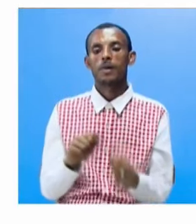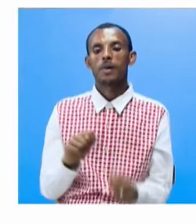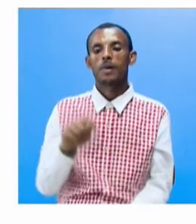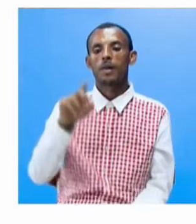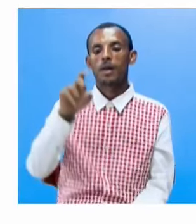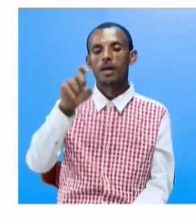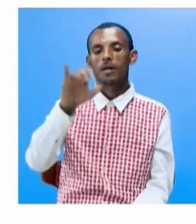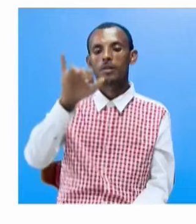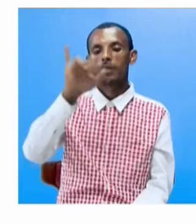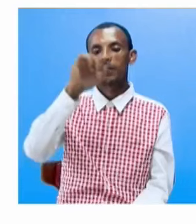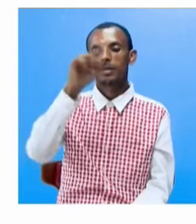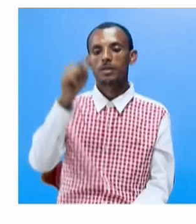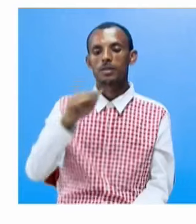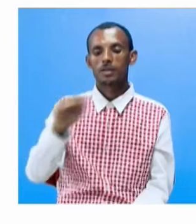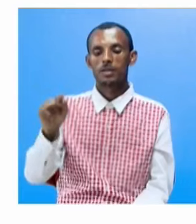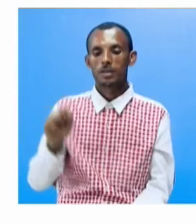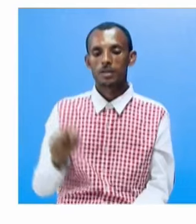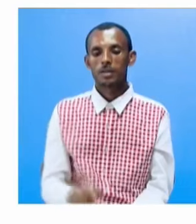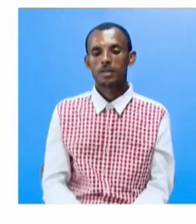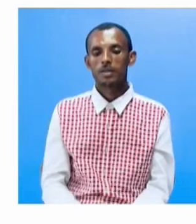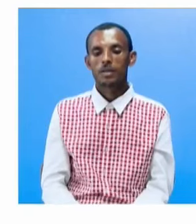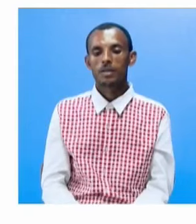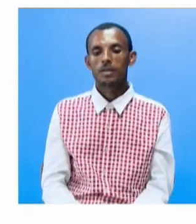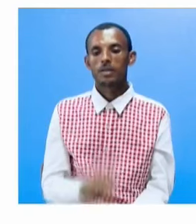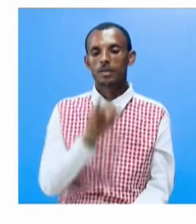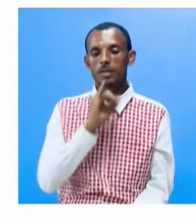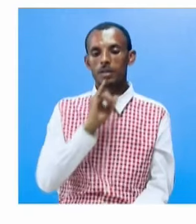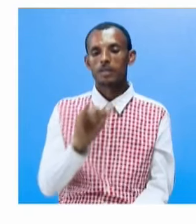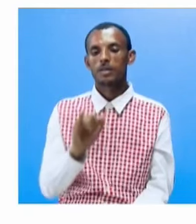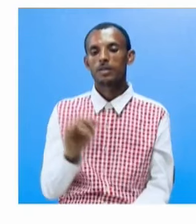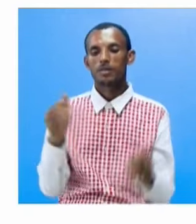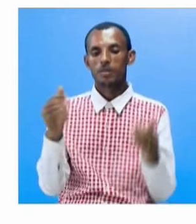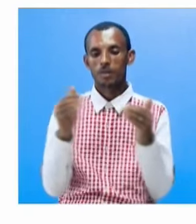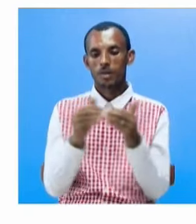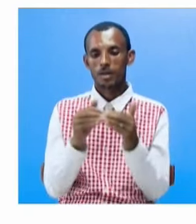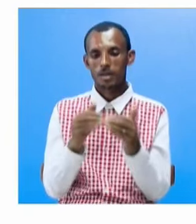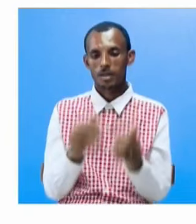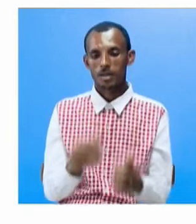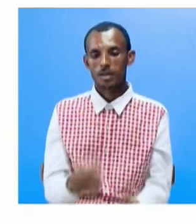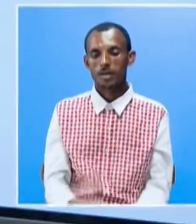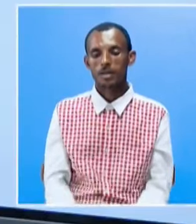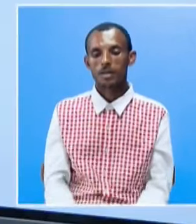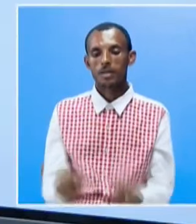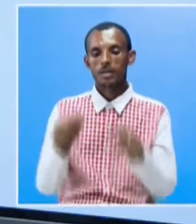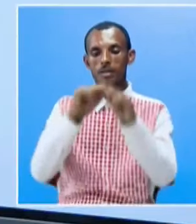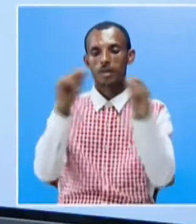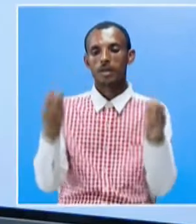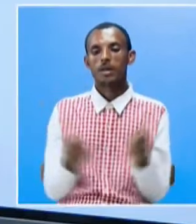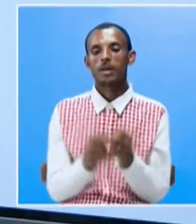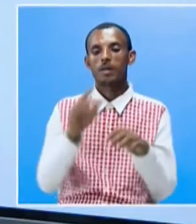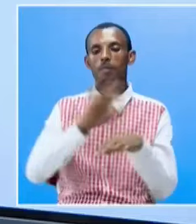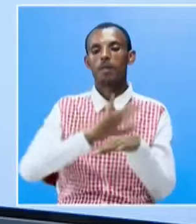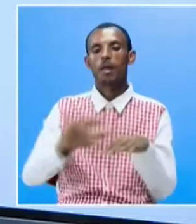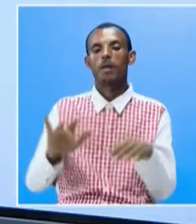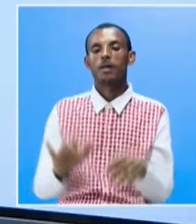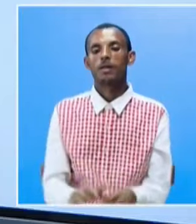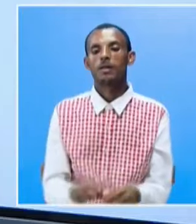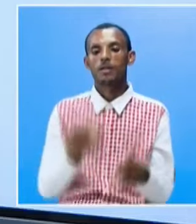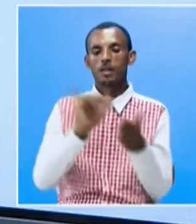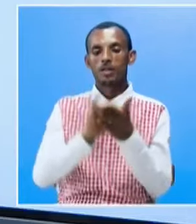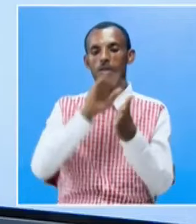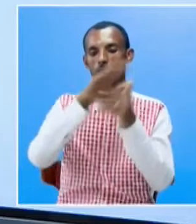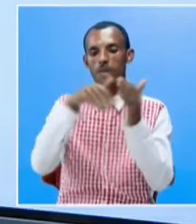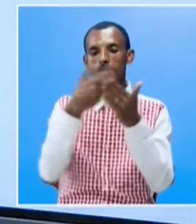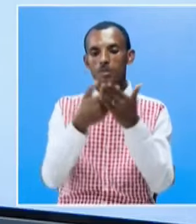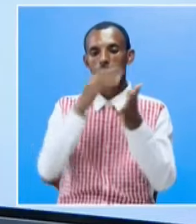X, Y, Z is congruent to triangle blank. That's it. This